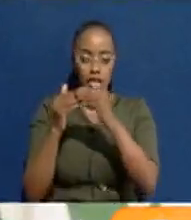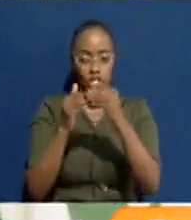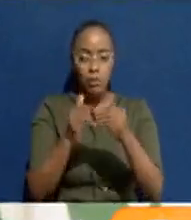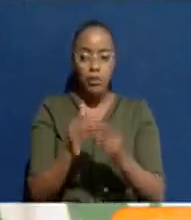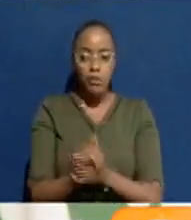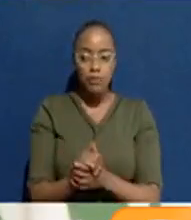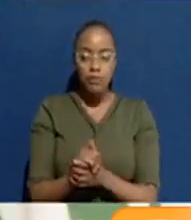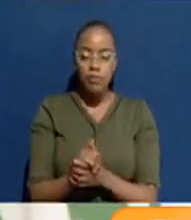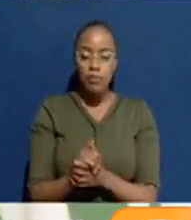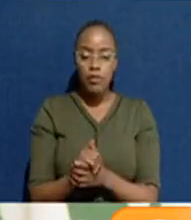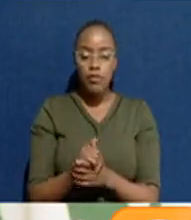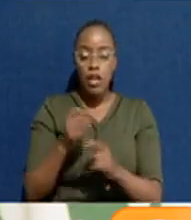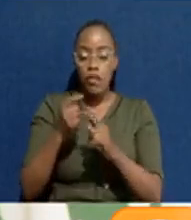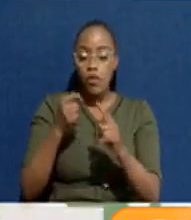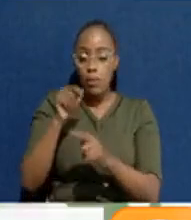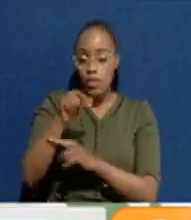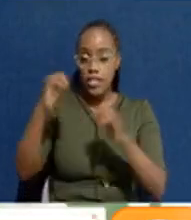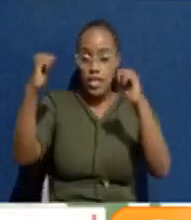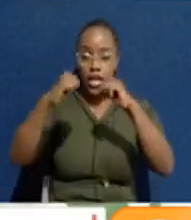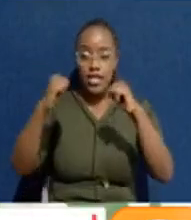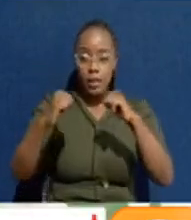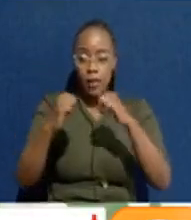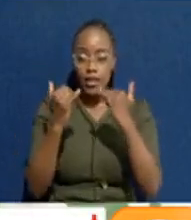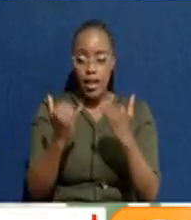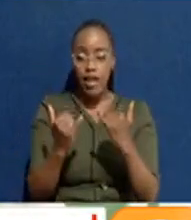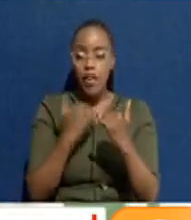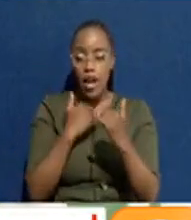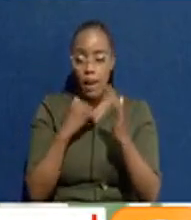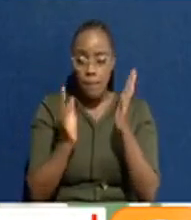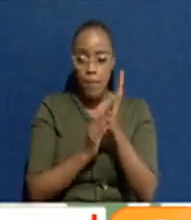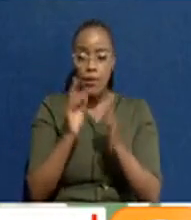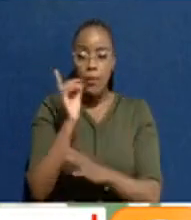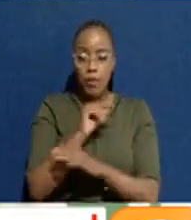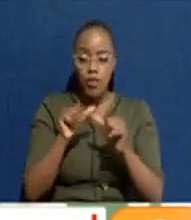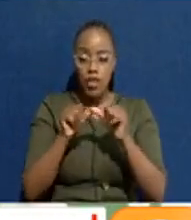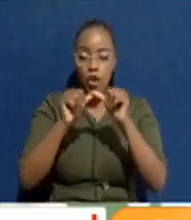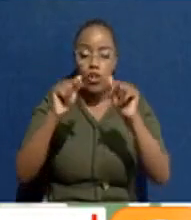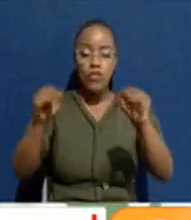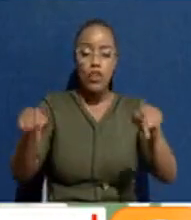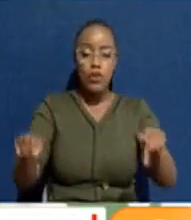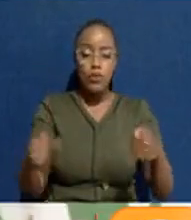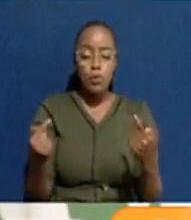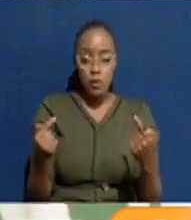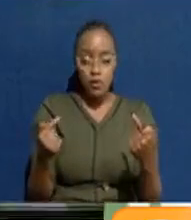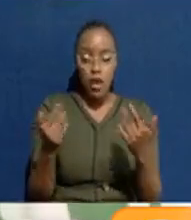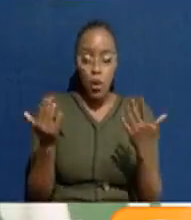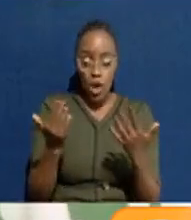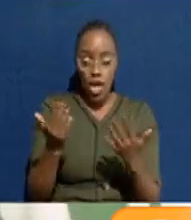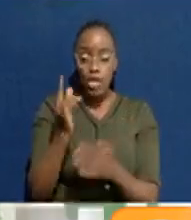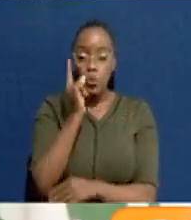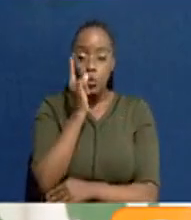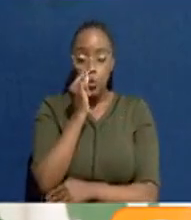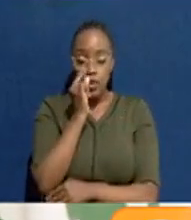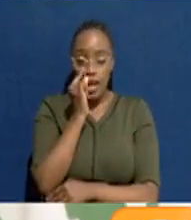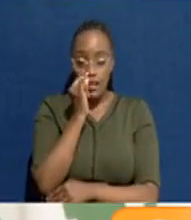gains we banked from this agreement are now being eroded by the ongoing conflict in the Republic of Sudan,